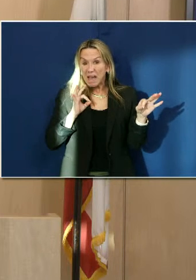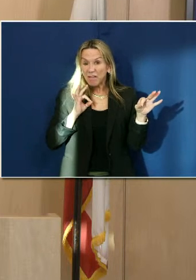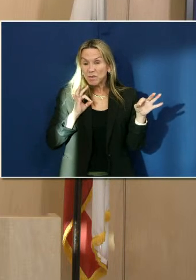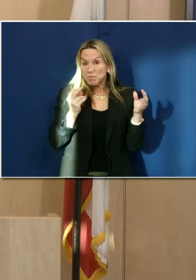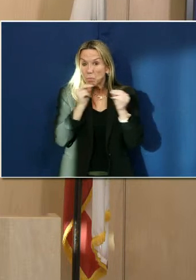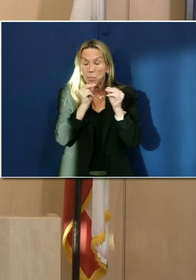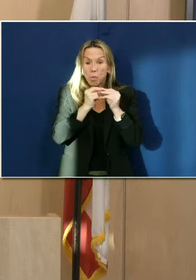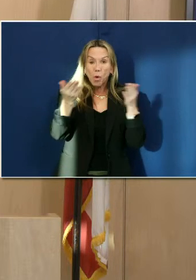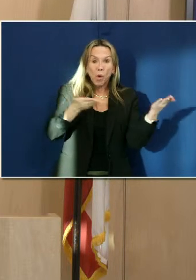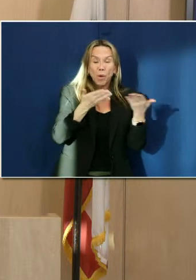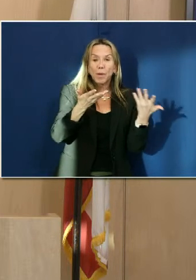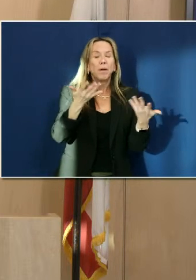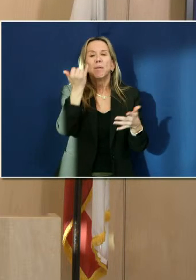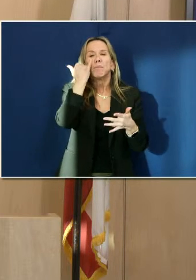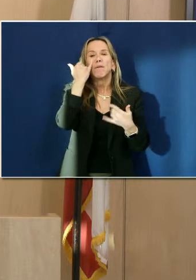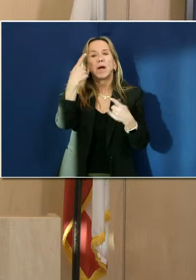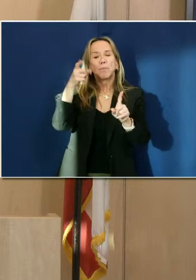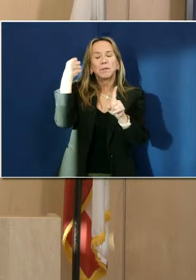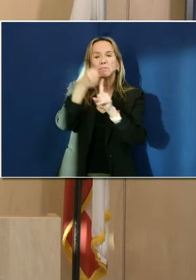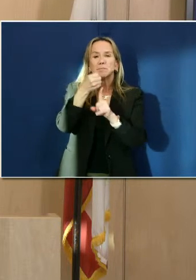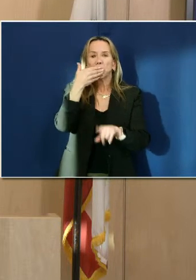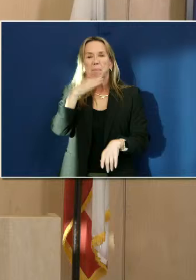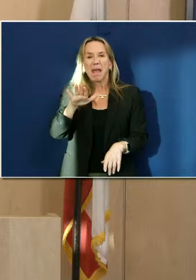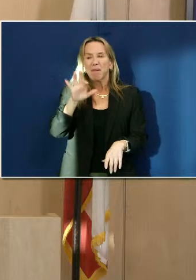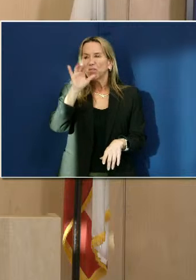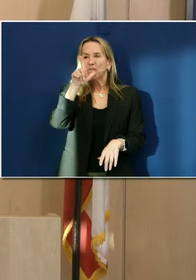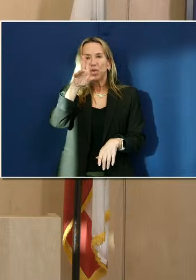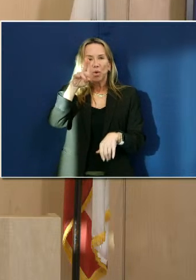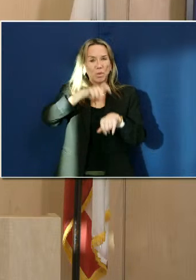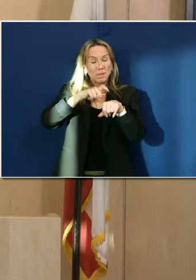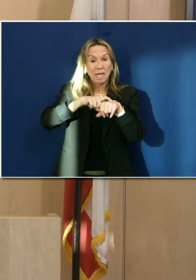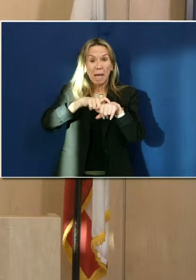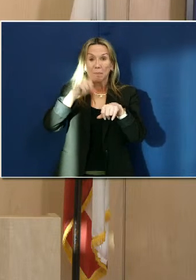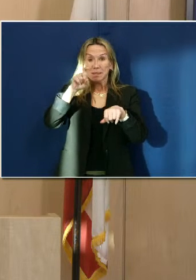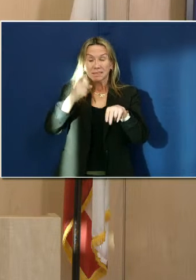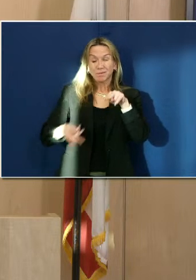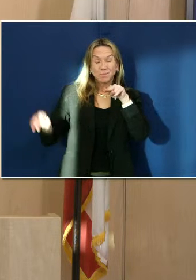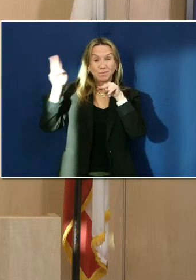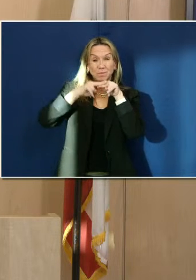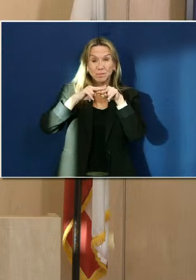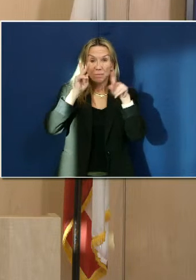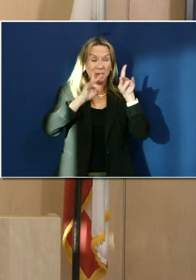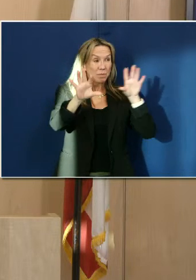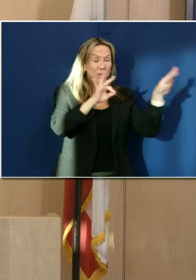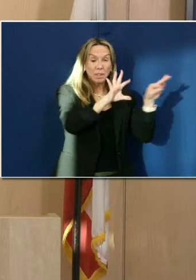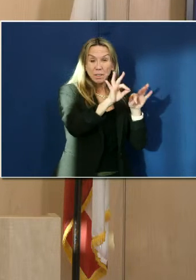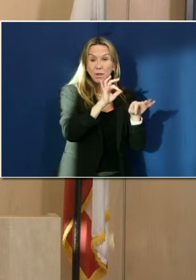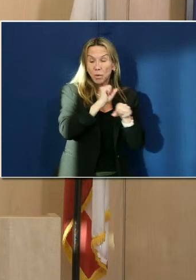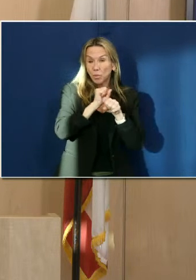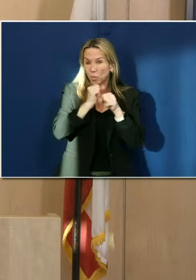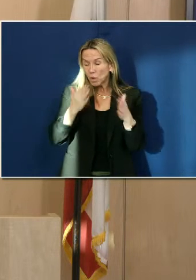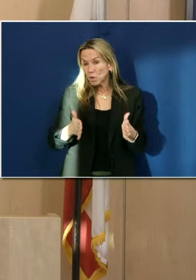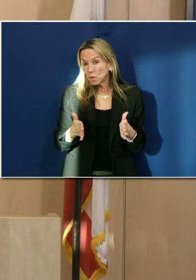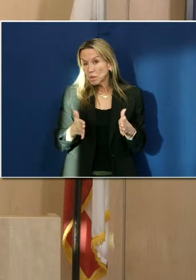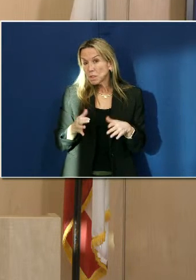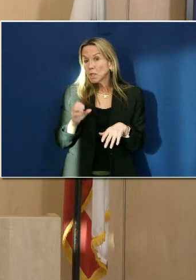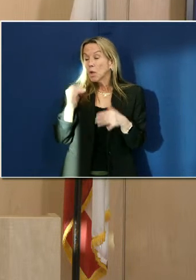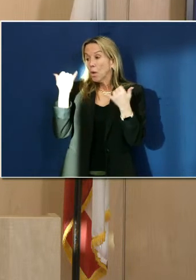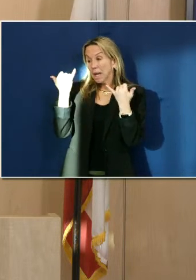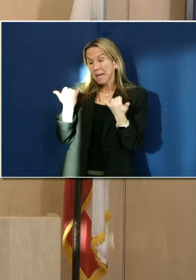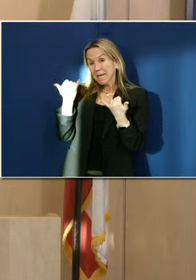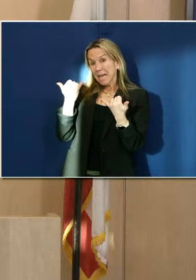know, maybe you have a bad flu season and you have to do it, but I guess right now, lots of places are experiencing